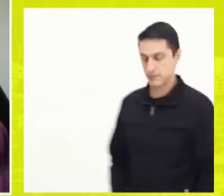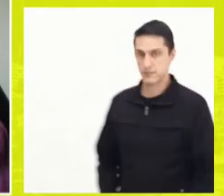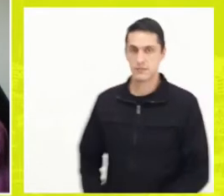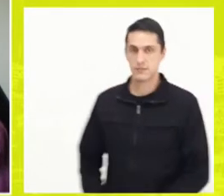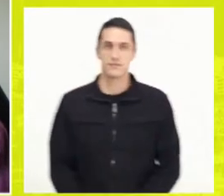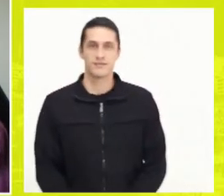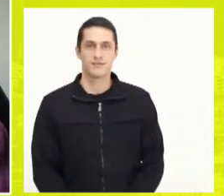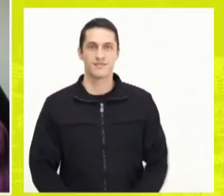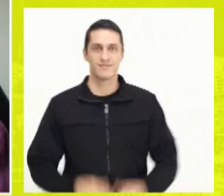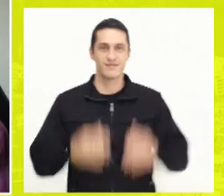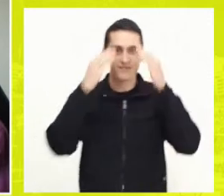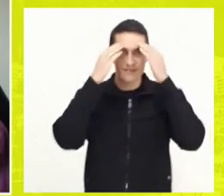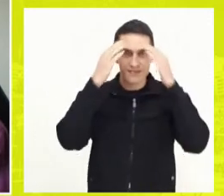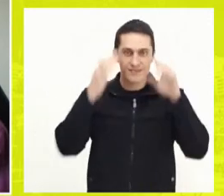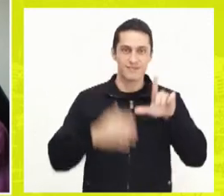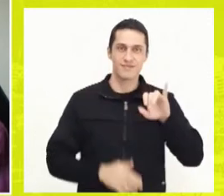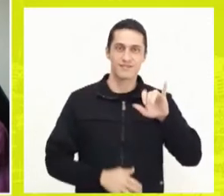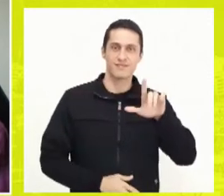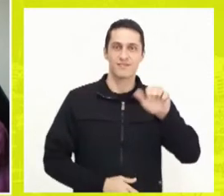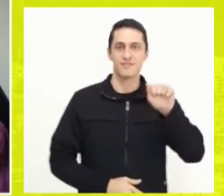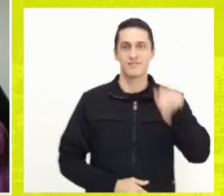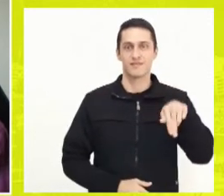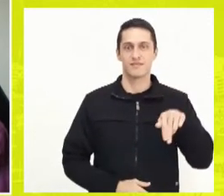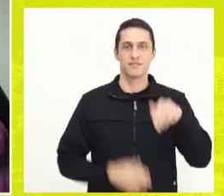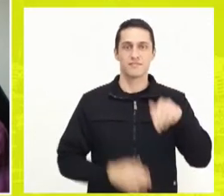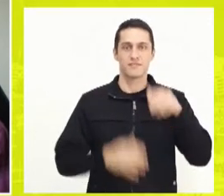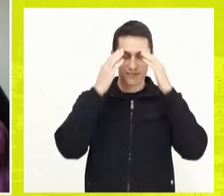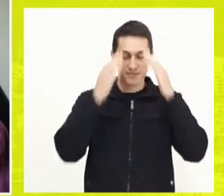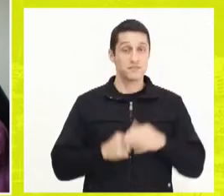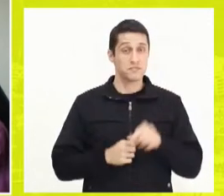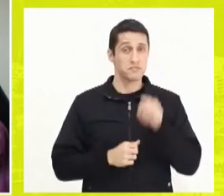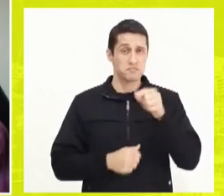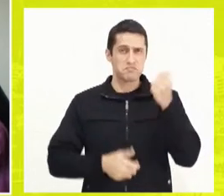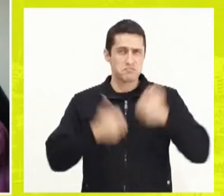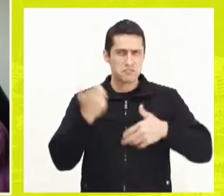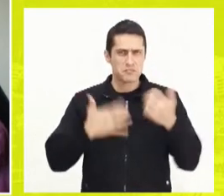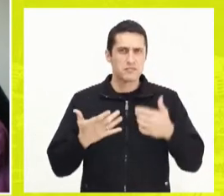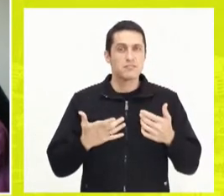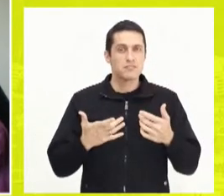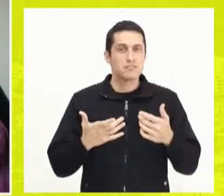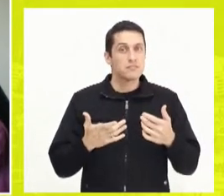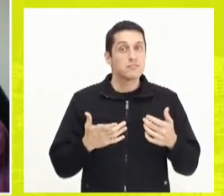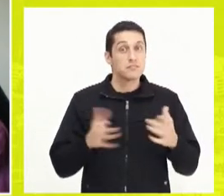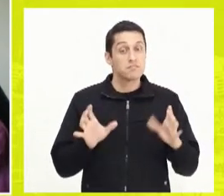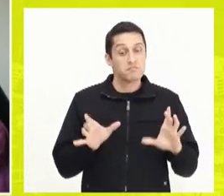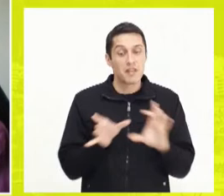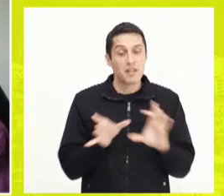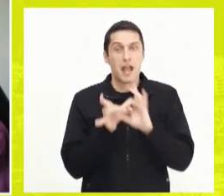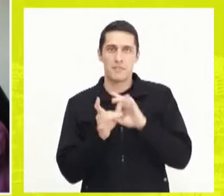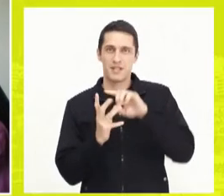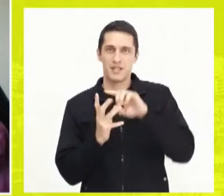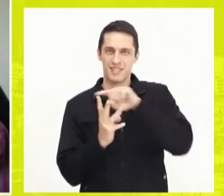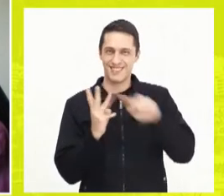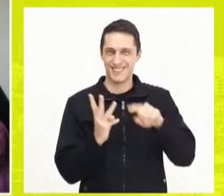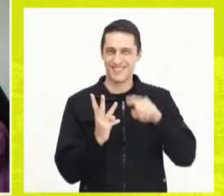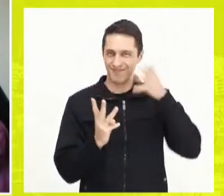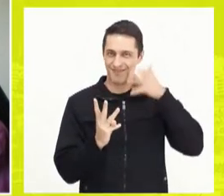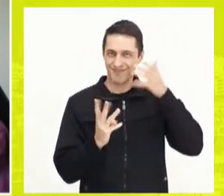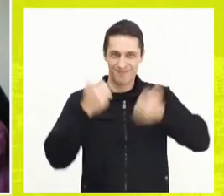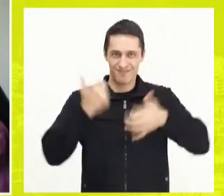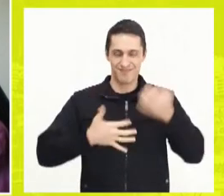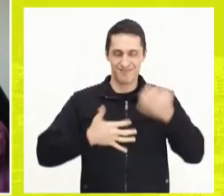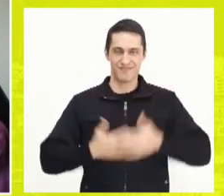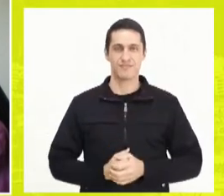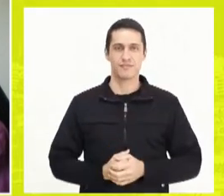thank you thank you for your speech i think it complements the other two i would like now